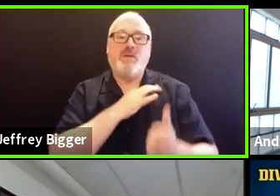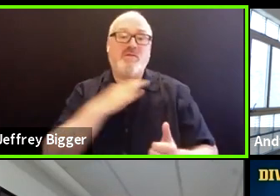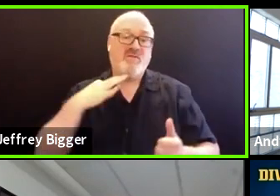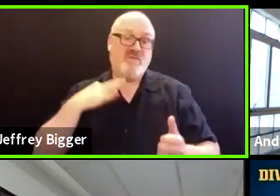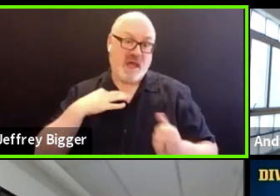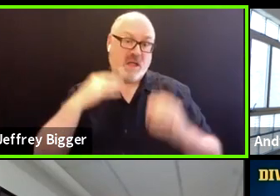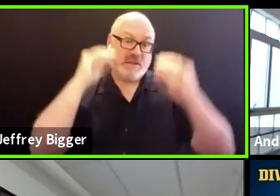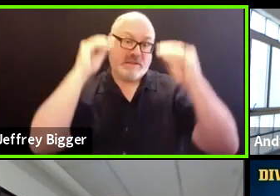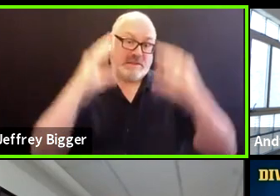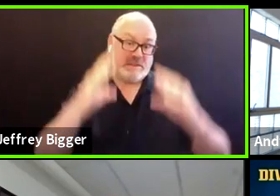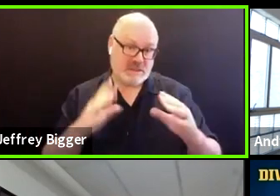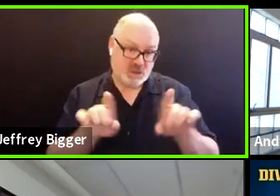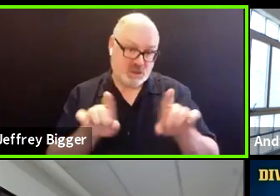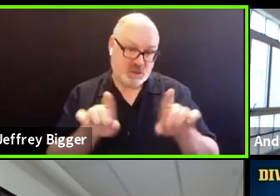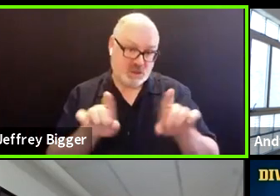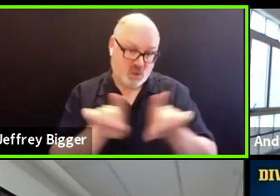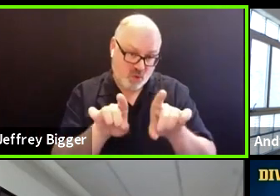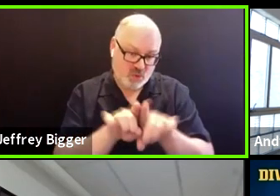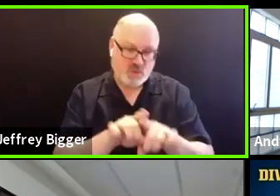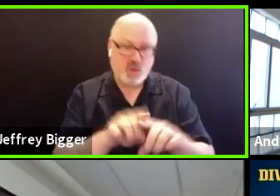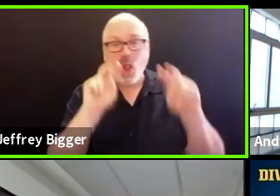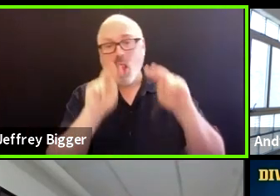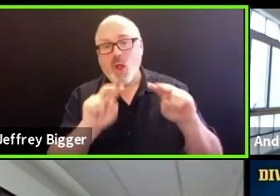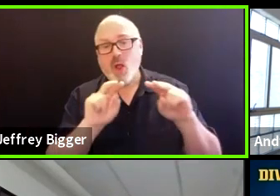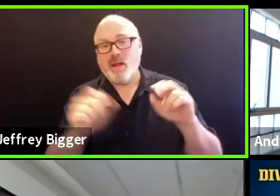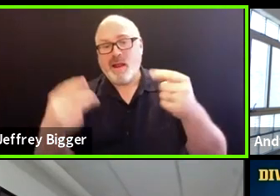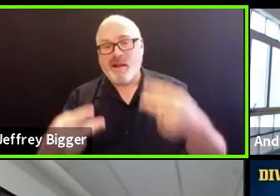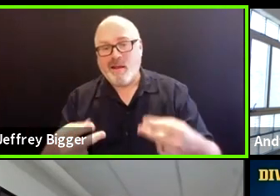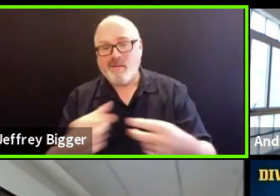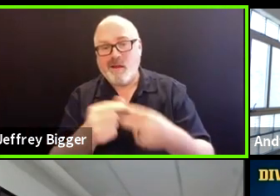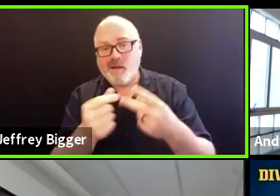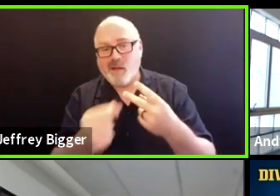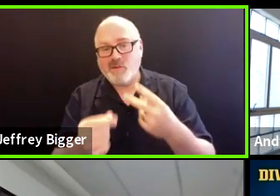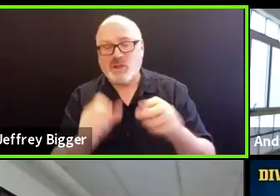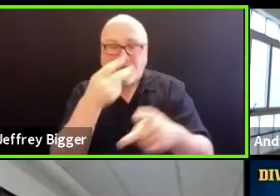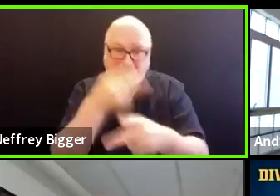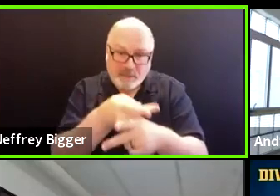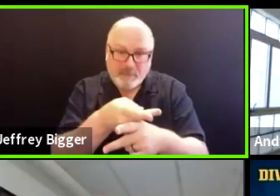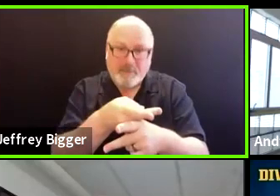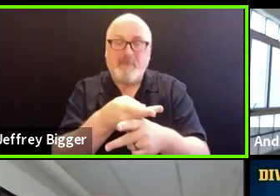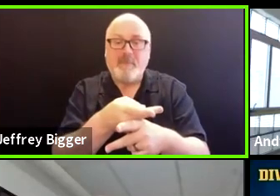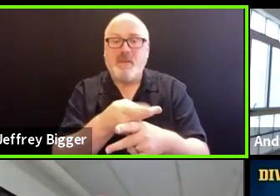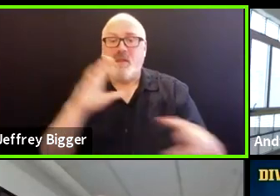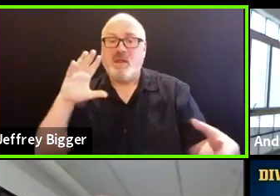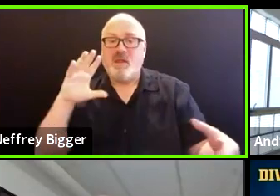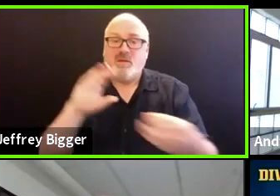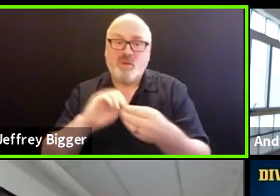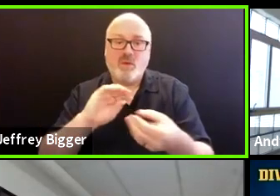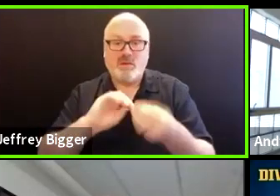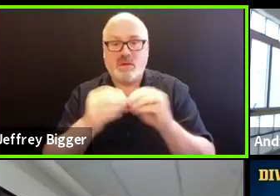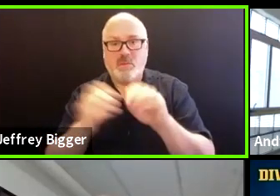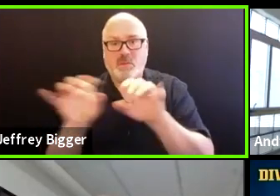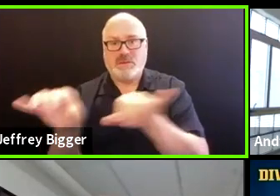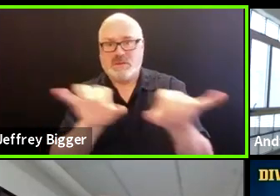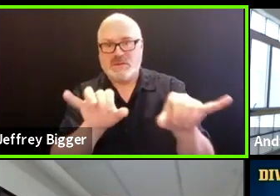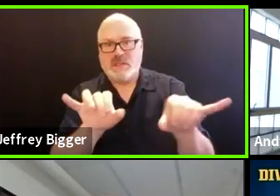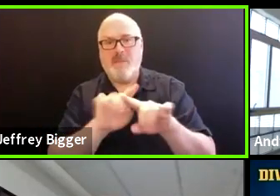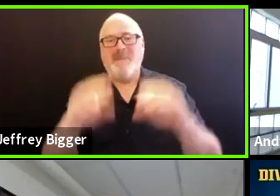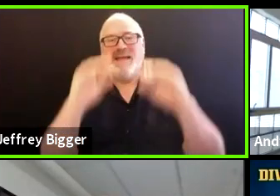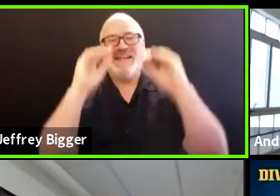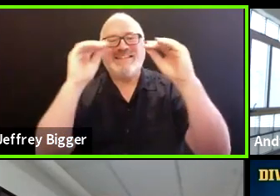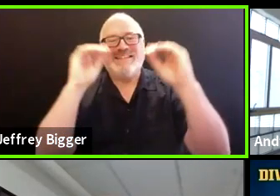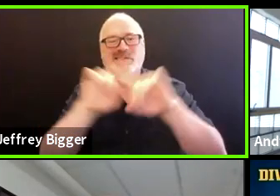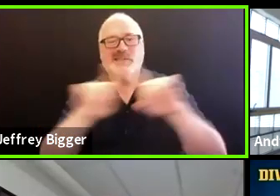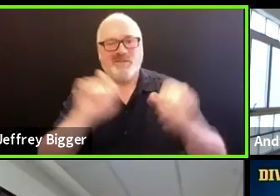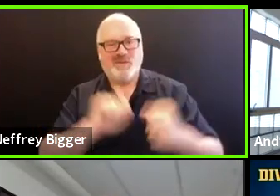that class. We're looking at hybrid options where we can keep the total enrollment the same, but teach it in a different